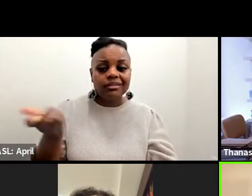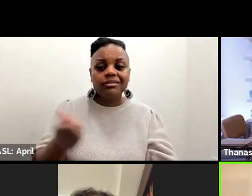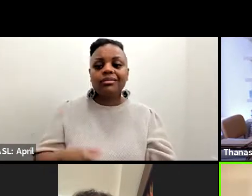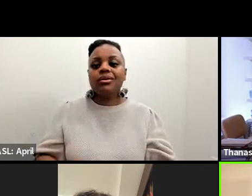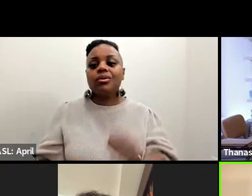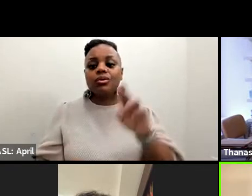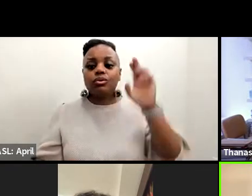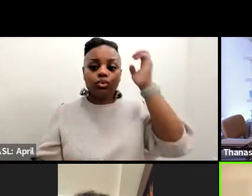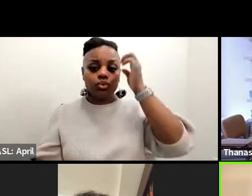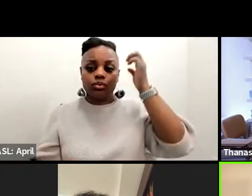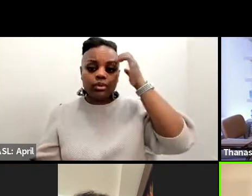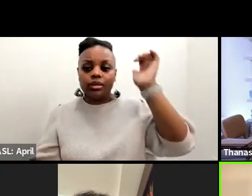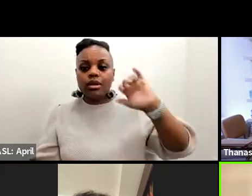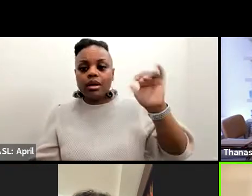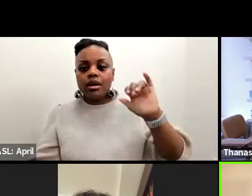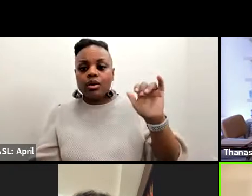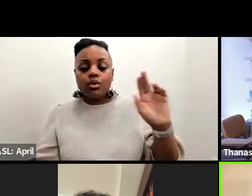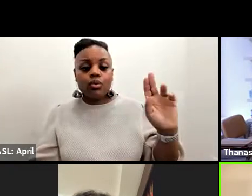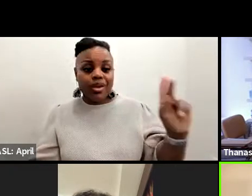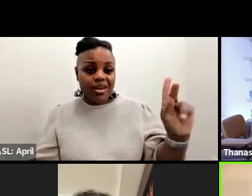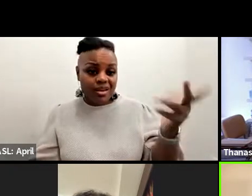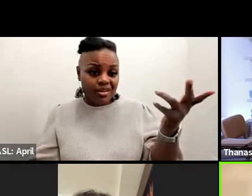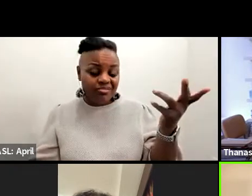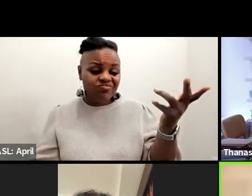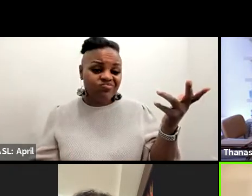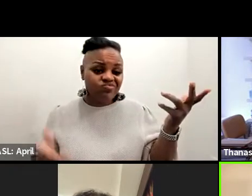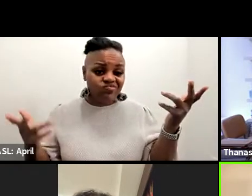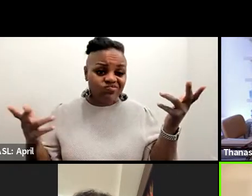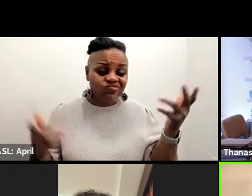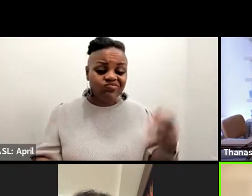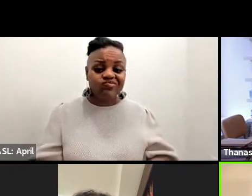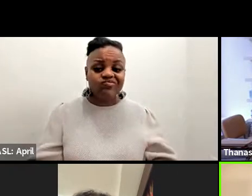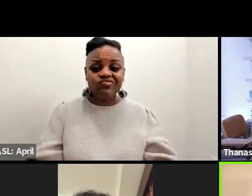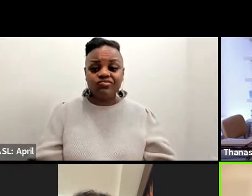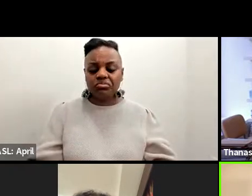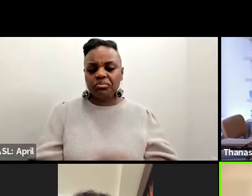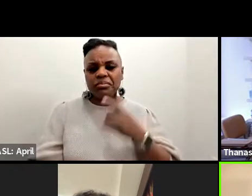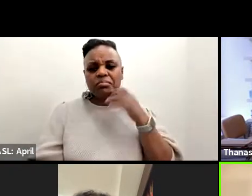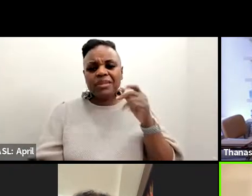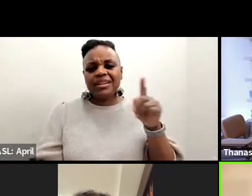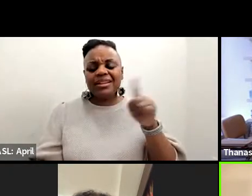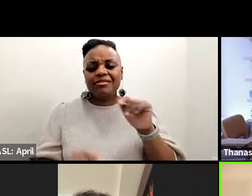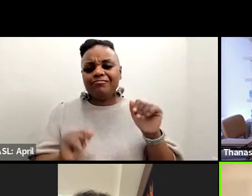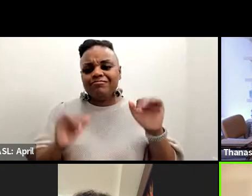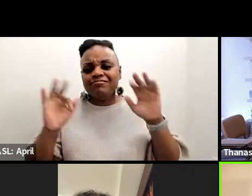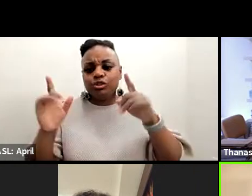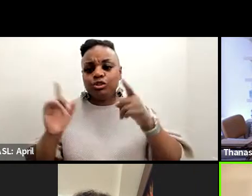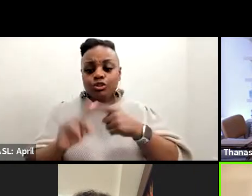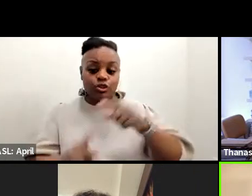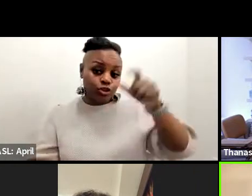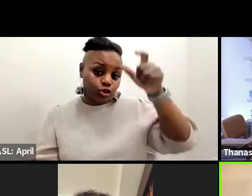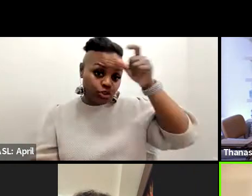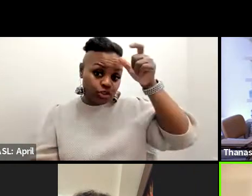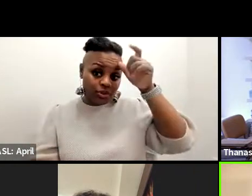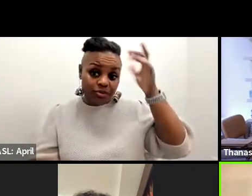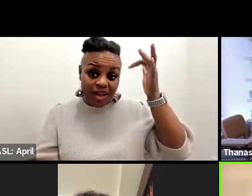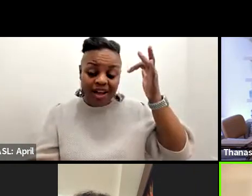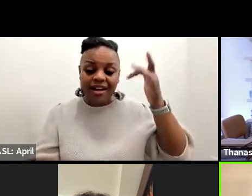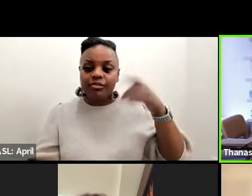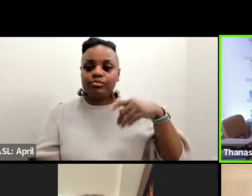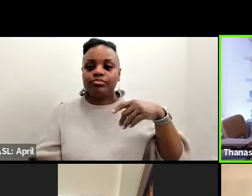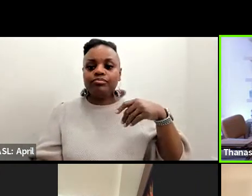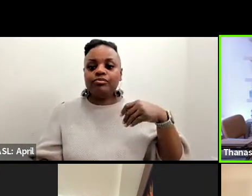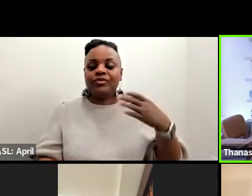to resettle later in Turkey as the government provided them with easy residence permits and political cover. And